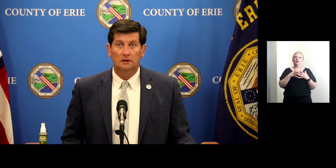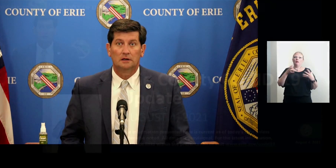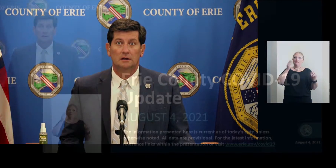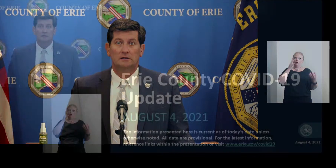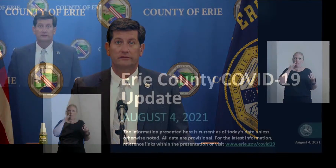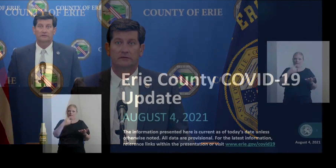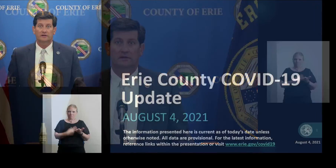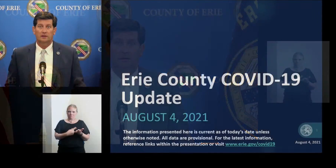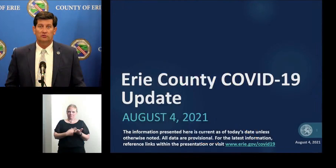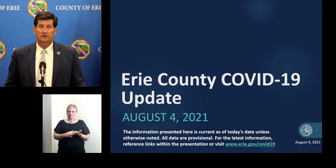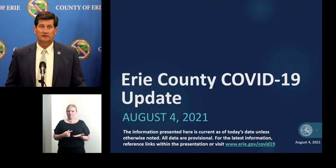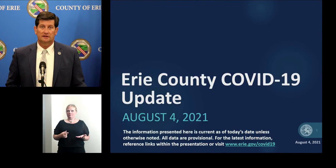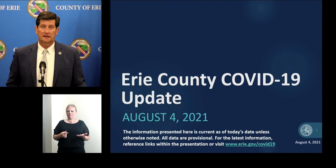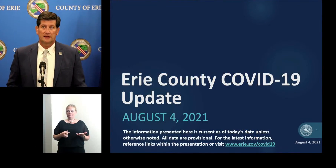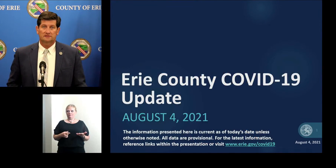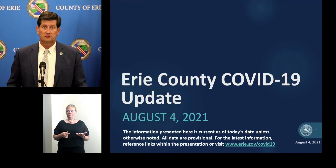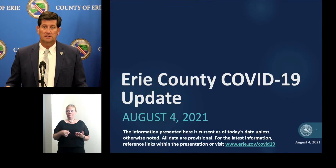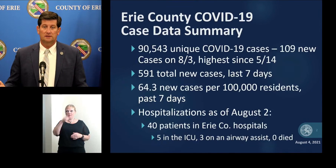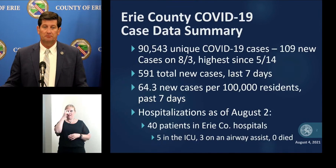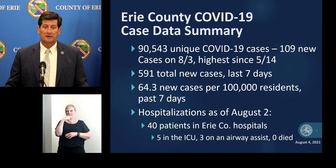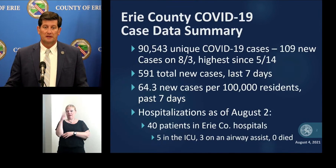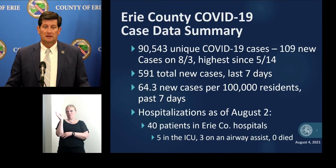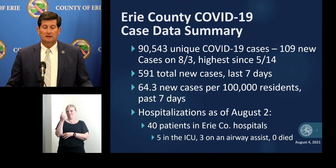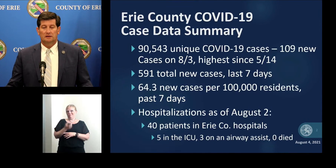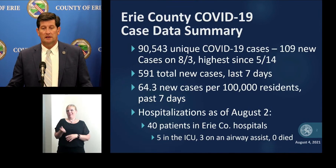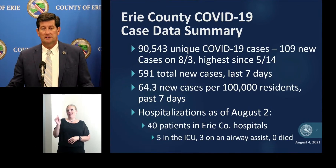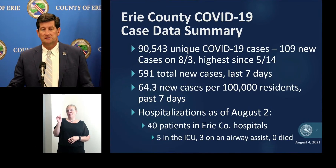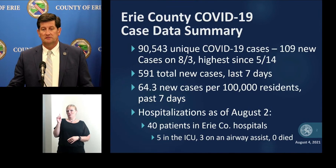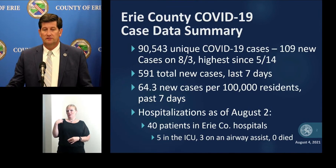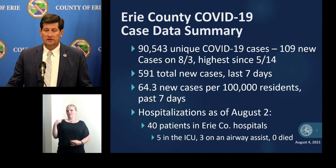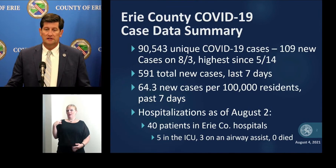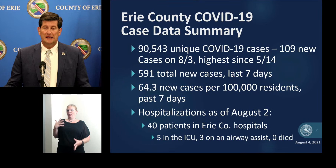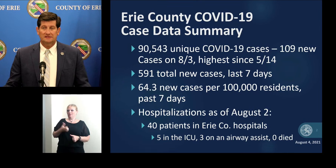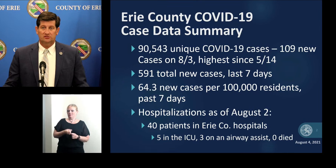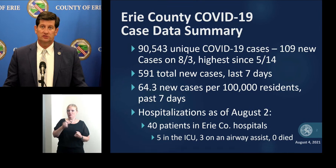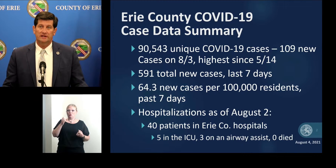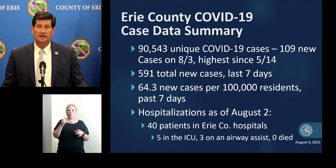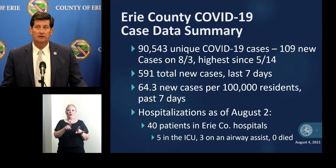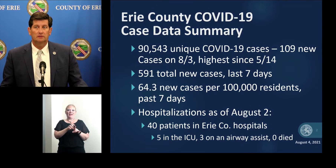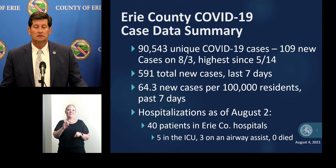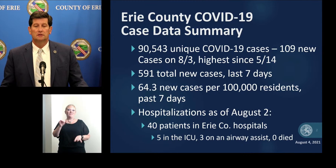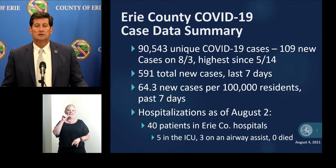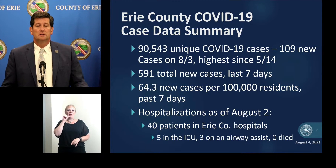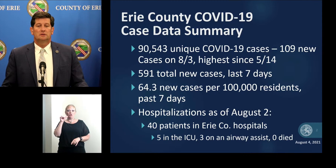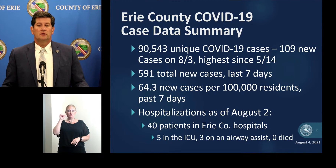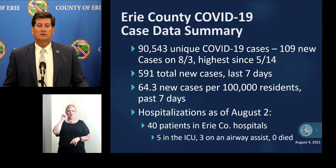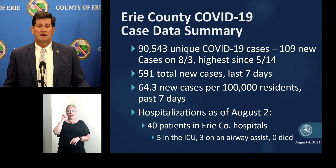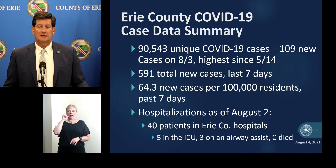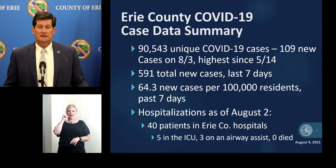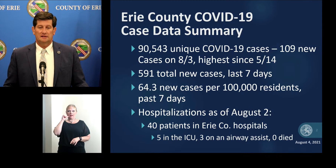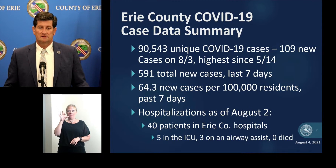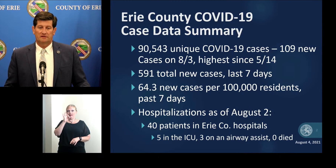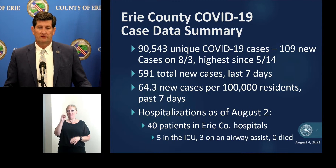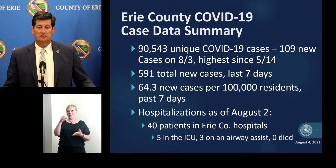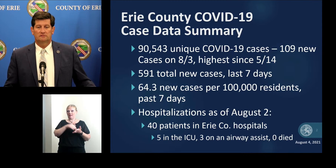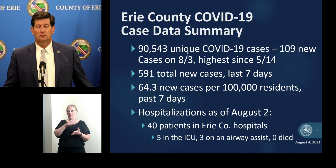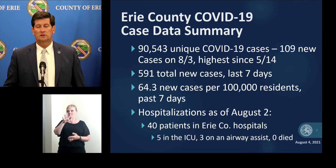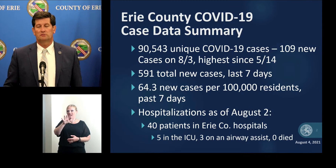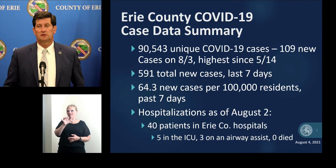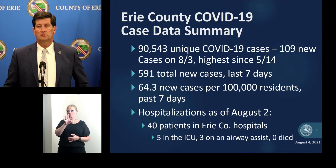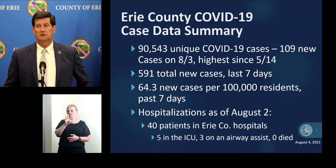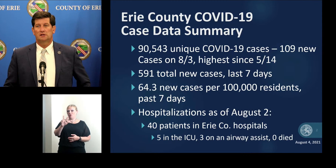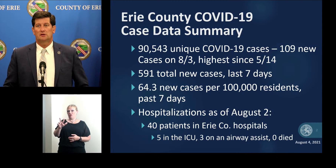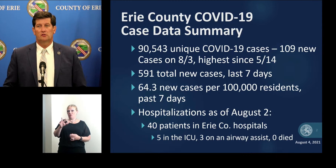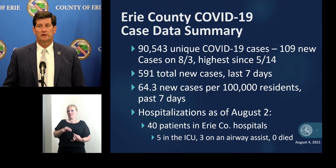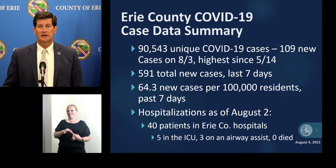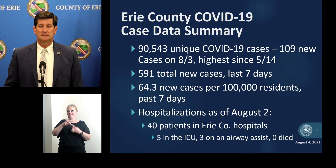through since I presented last week. As of yesterday, we have